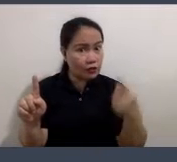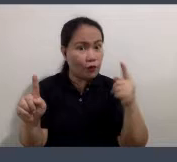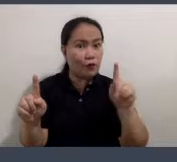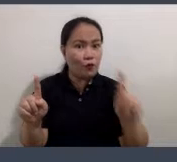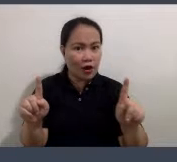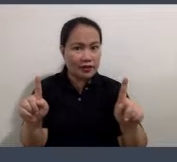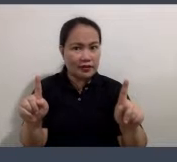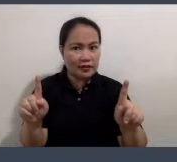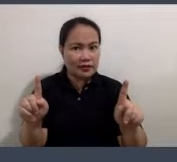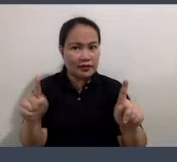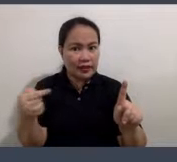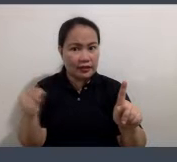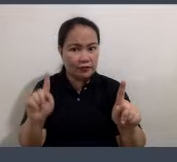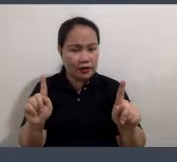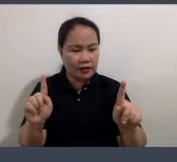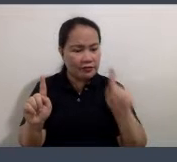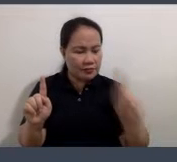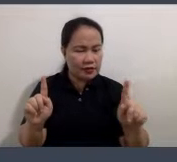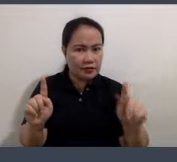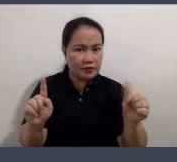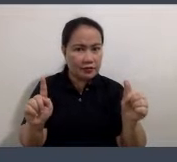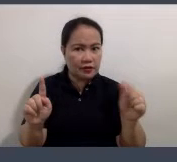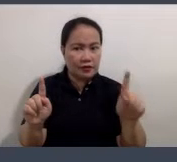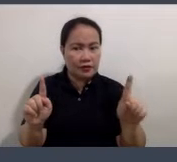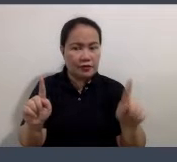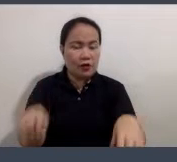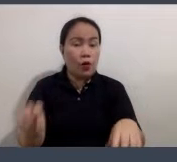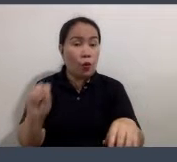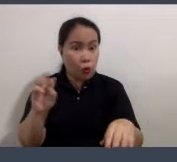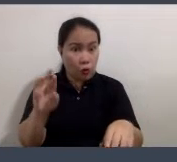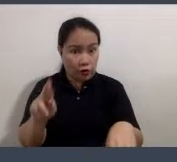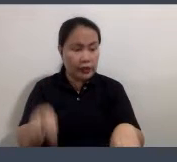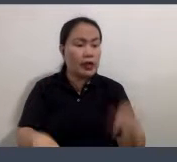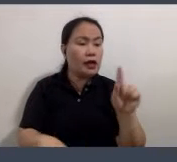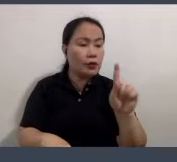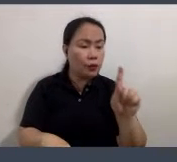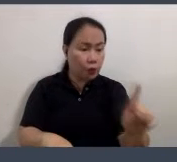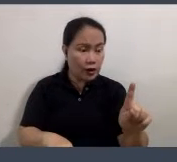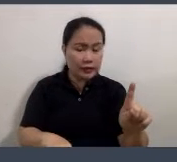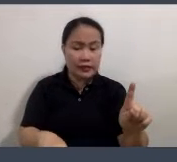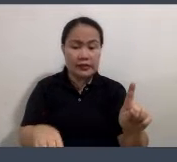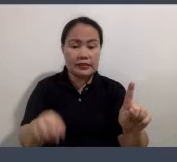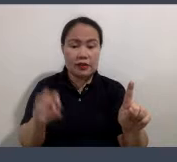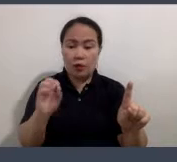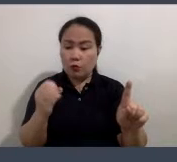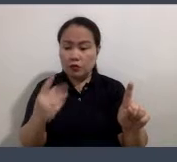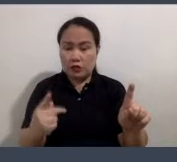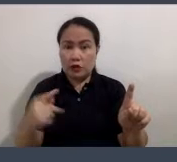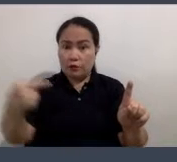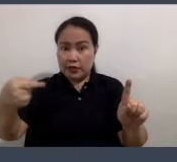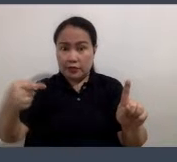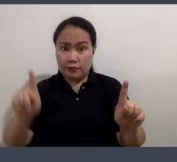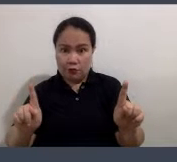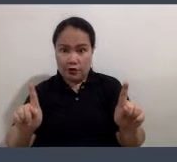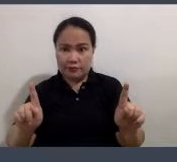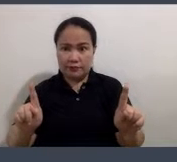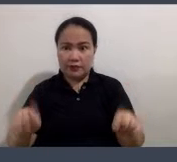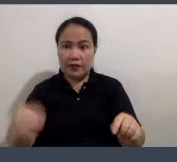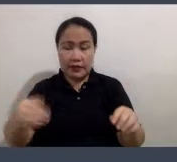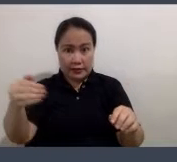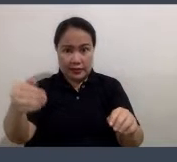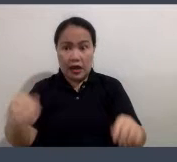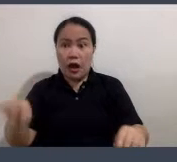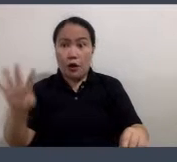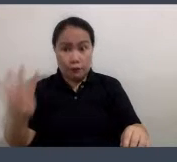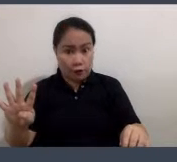pwede rin namang vice versa. Pwedeng positive 1 is the opposite of negative 1. Next, positive 4 is